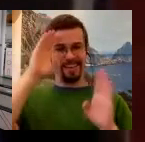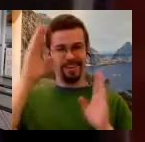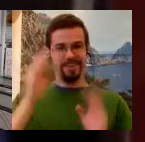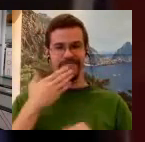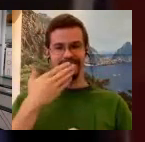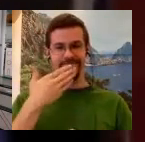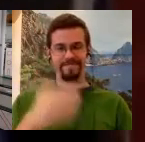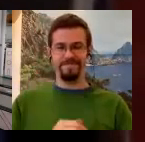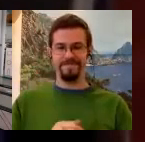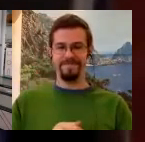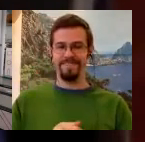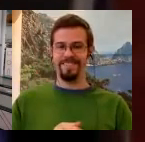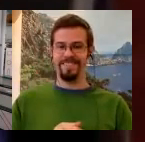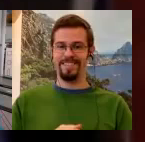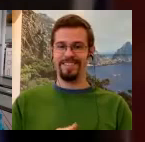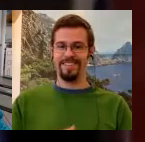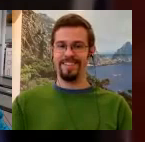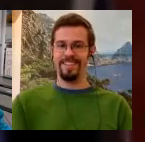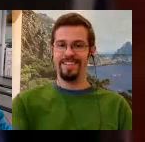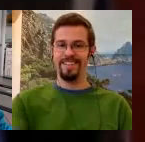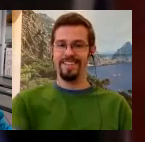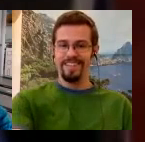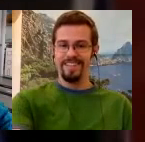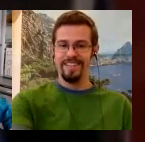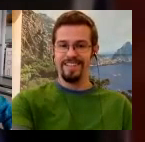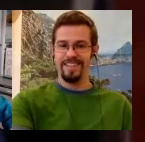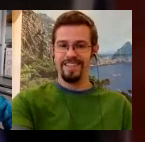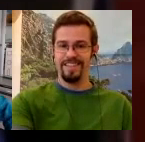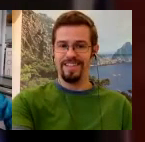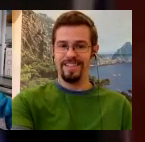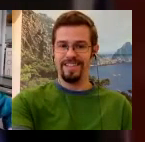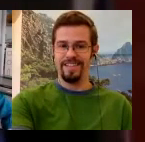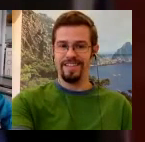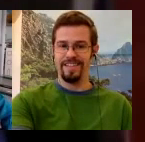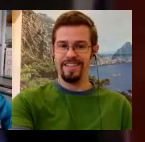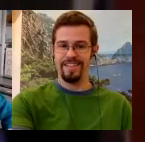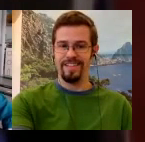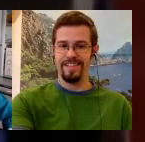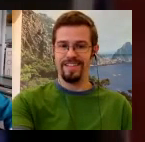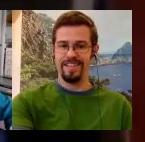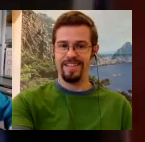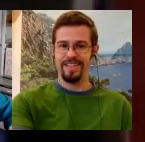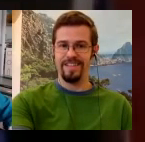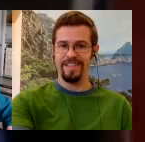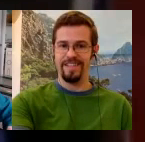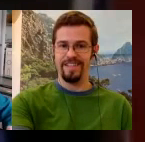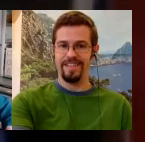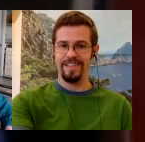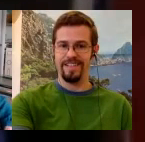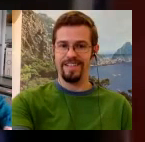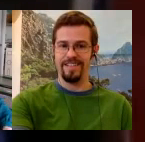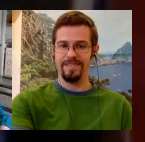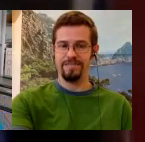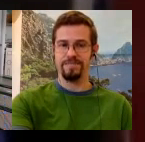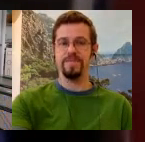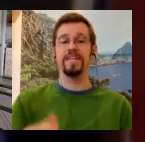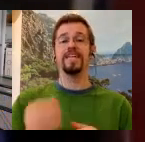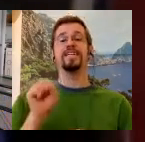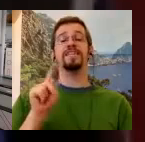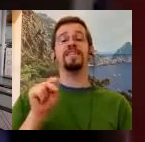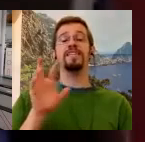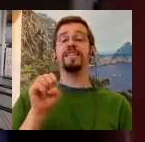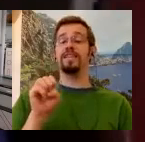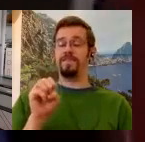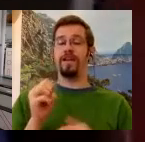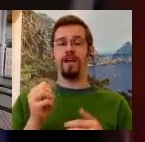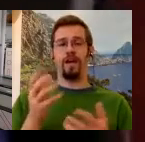Okay. Steve, I'd like you to know that we love SignPuddle. And without you, we wouldn't have, for